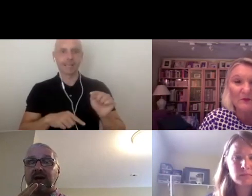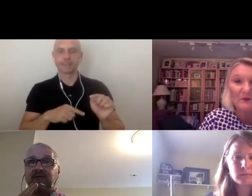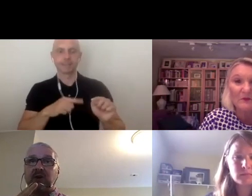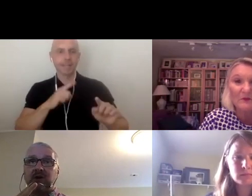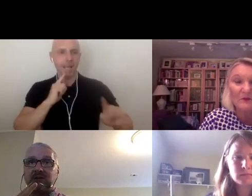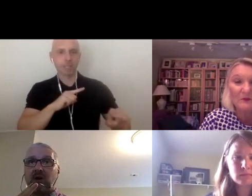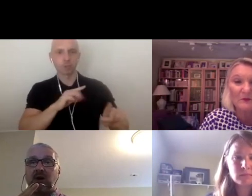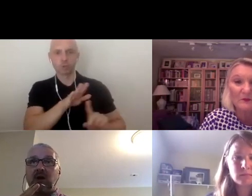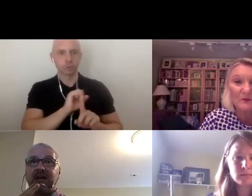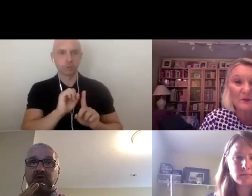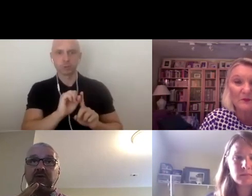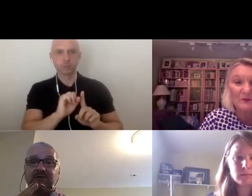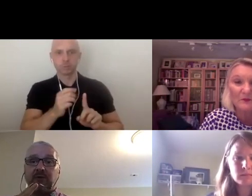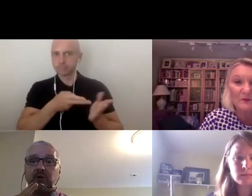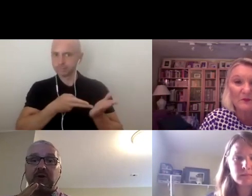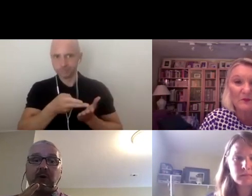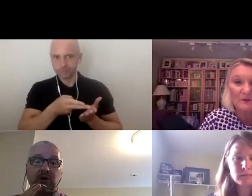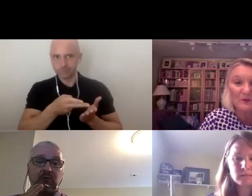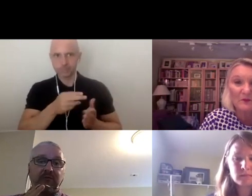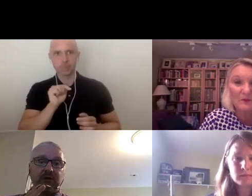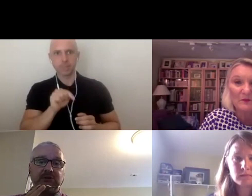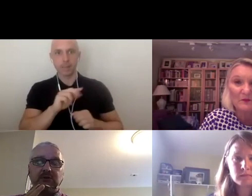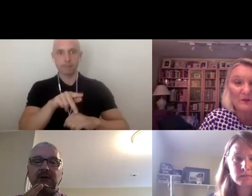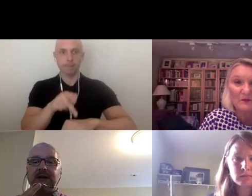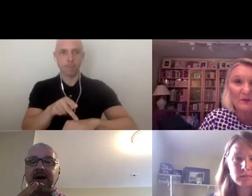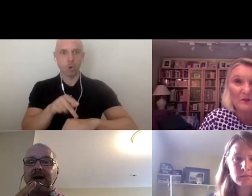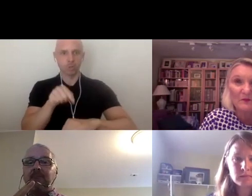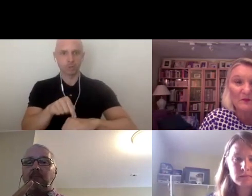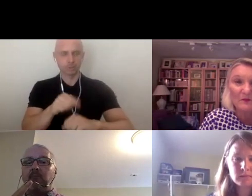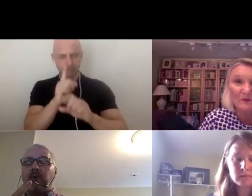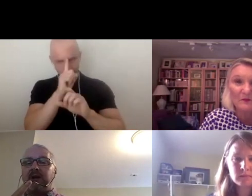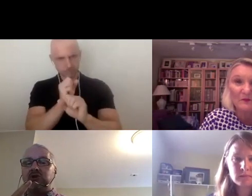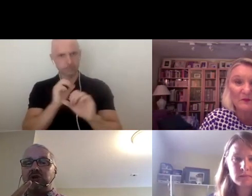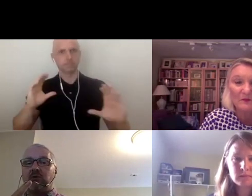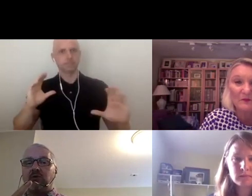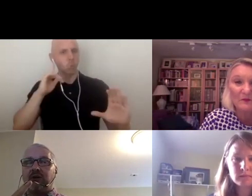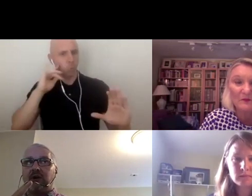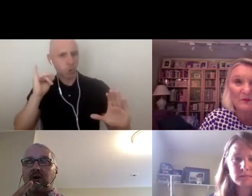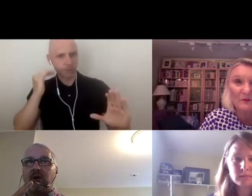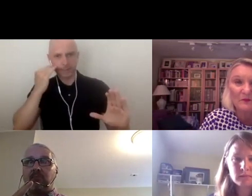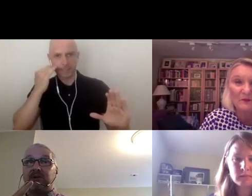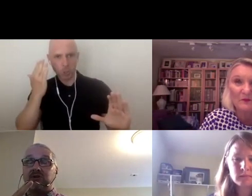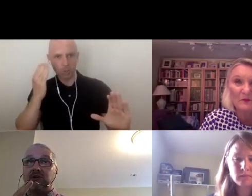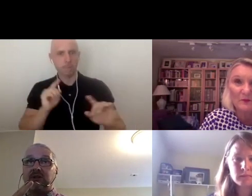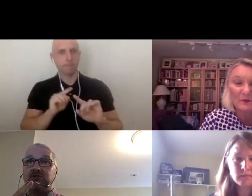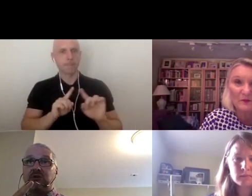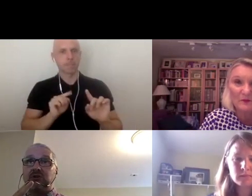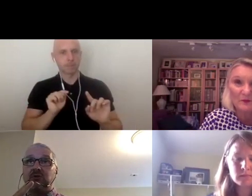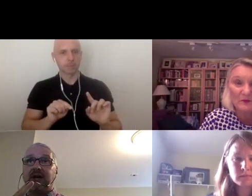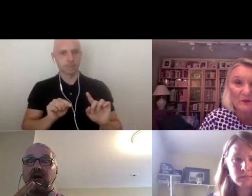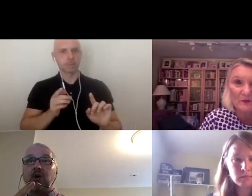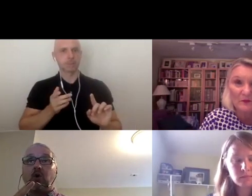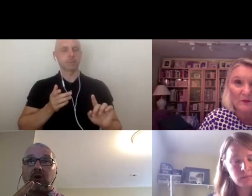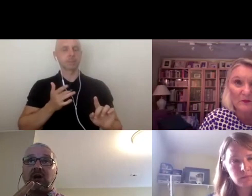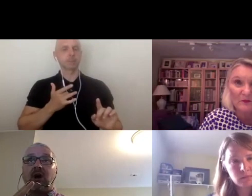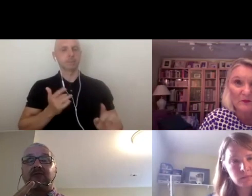And I have to be honest, I'm not extremely familiar with the park you're referring to. But in general, there are potentially things you can do